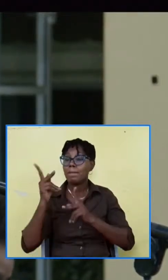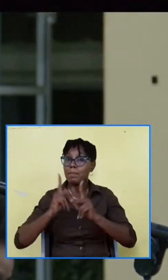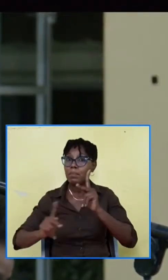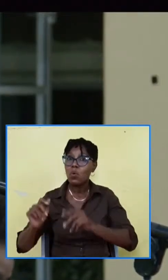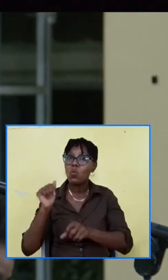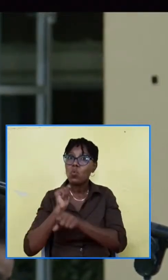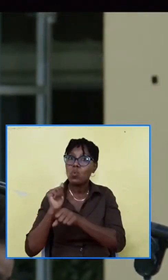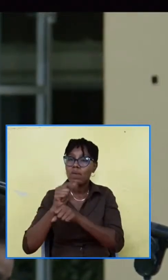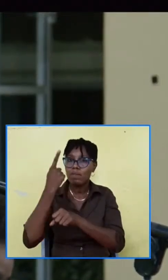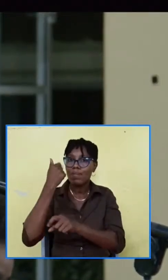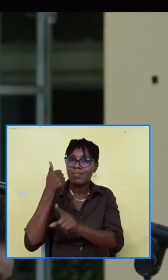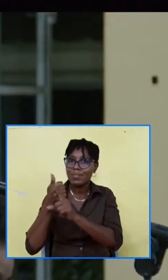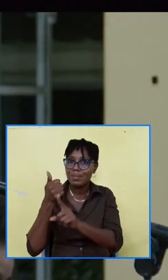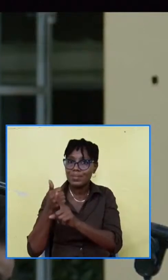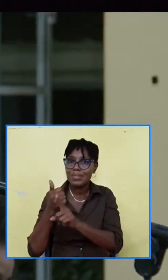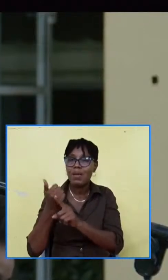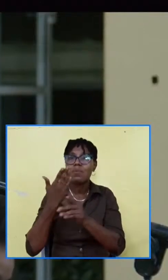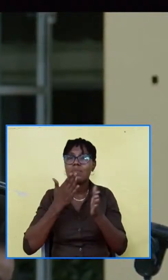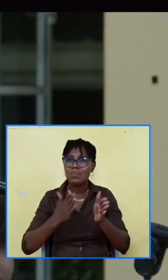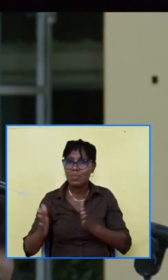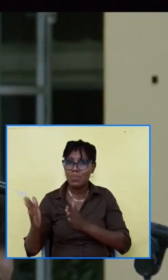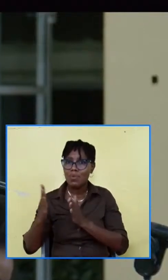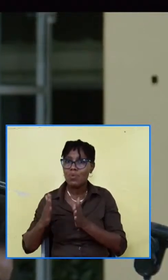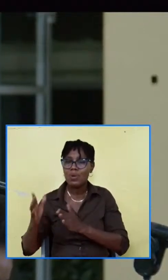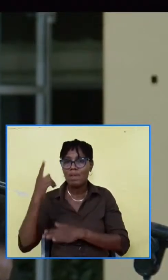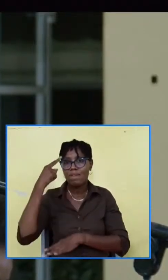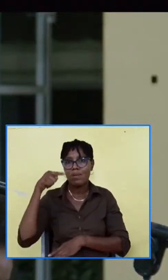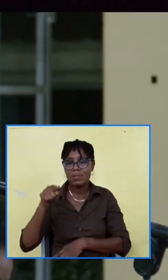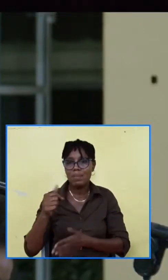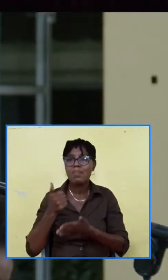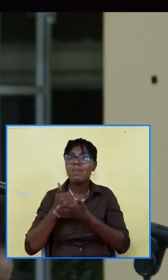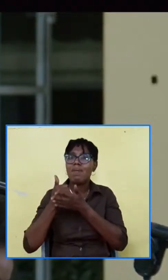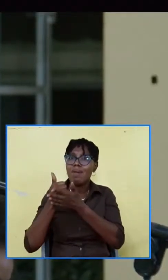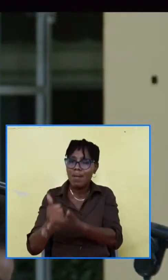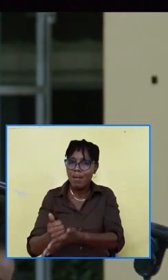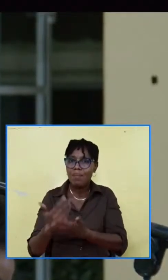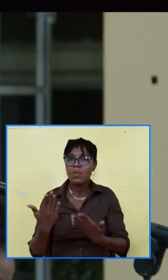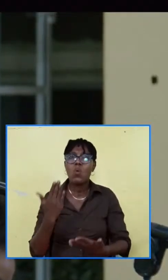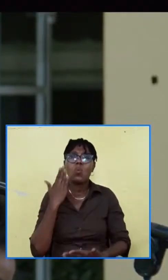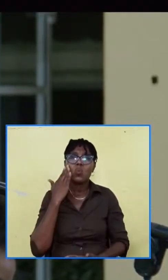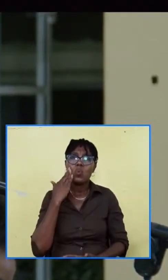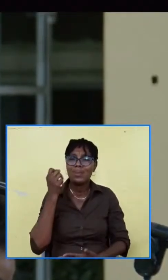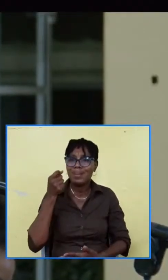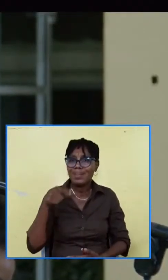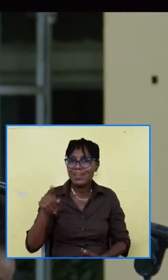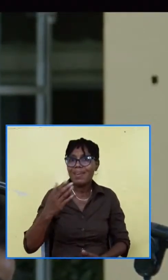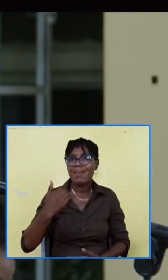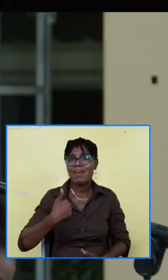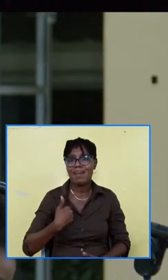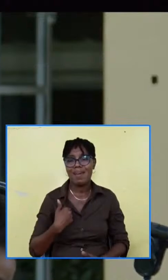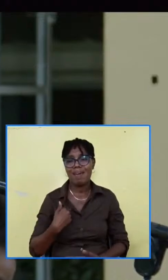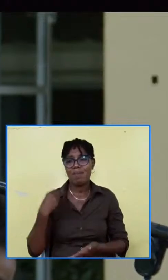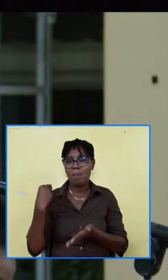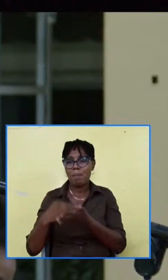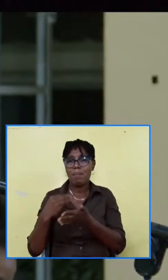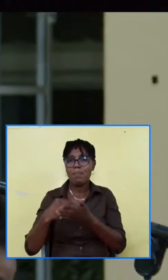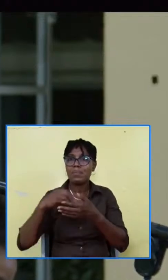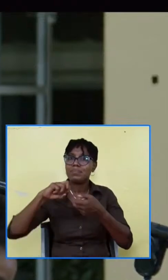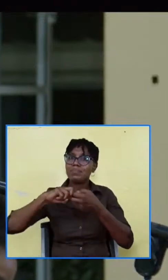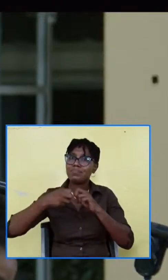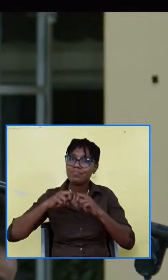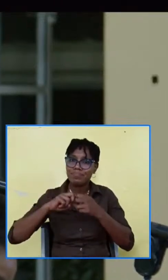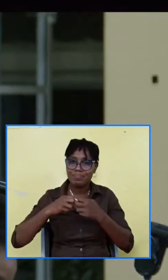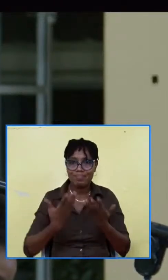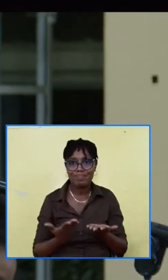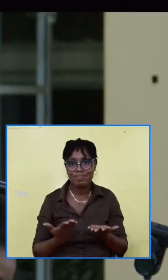So we recognize that self-employed do have cash flow. We're going to try to remove some of the regulations.